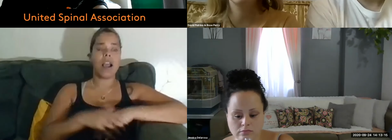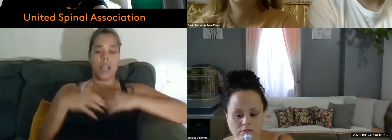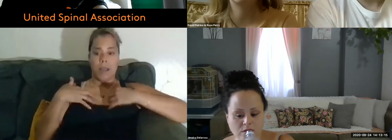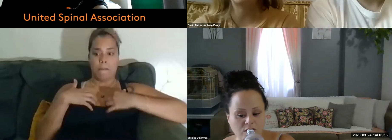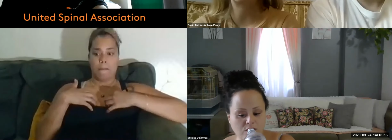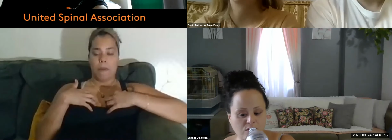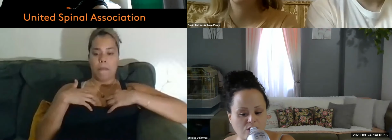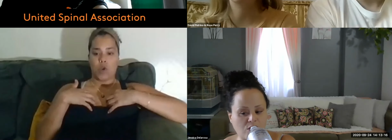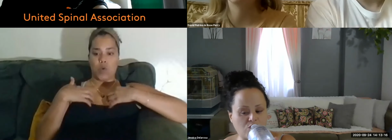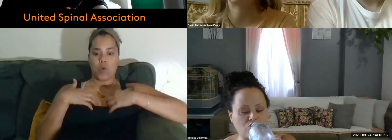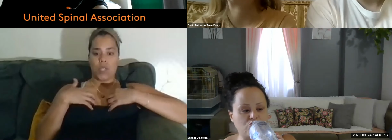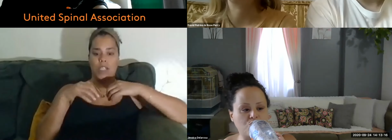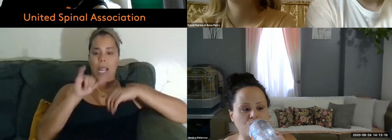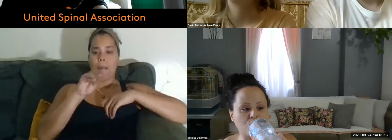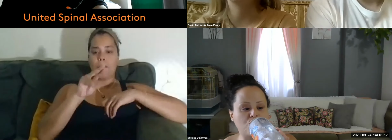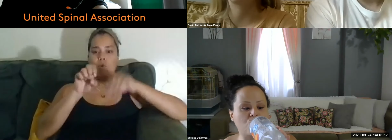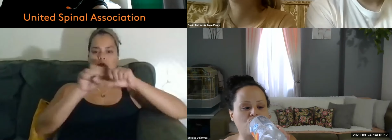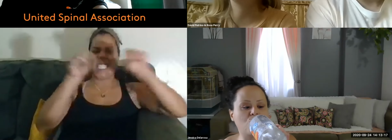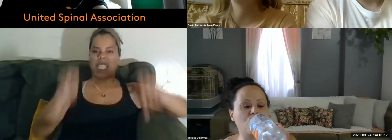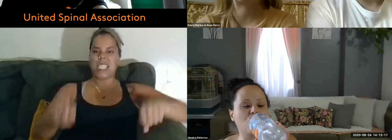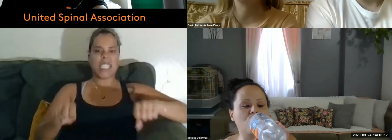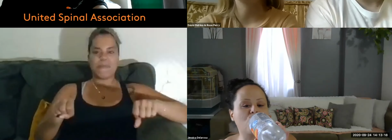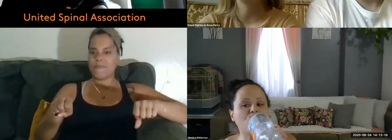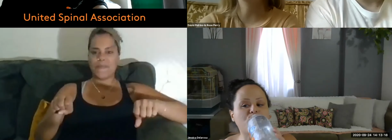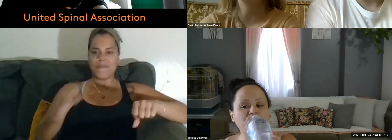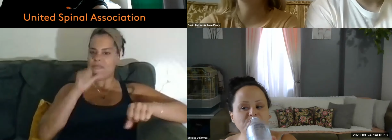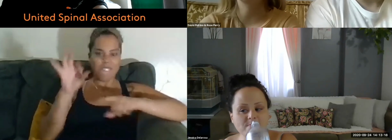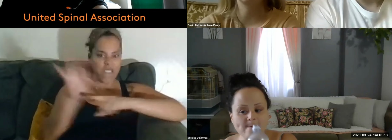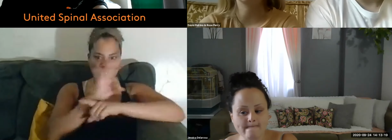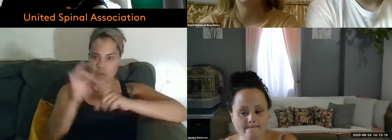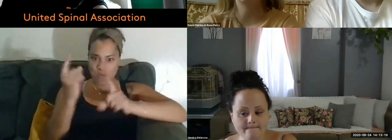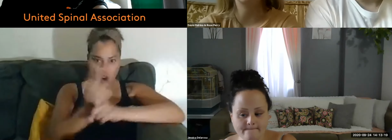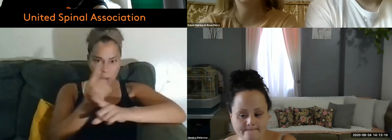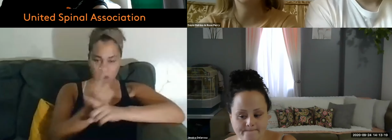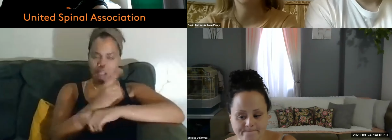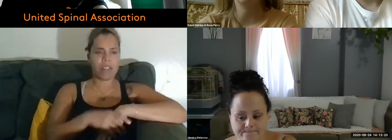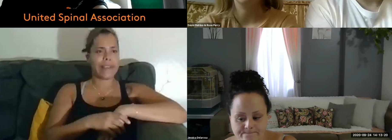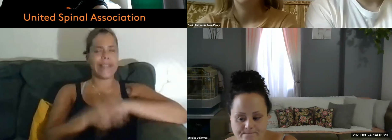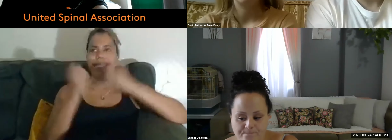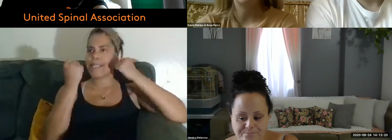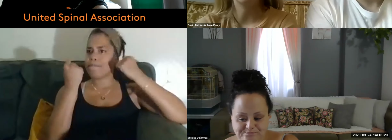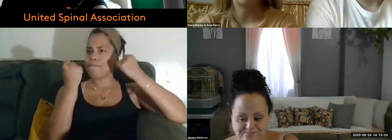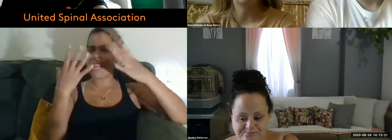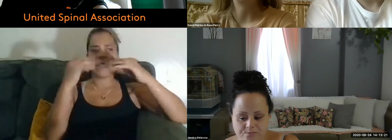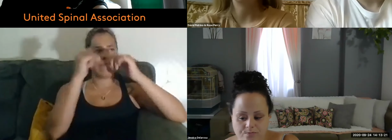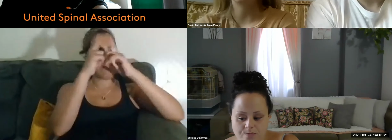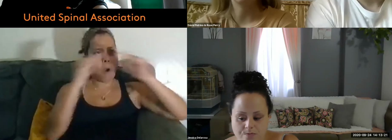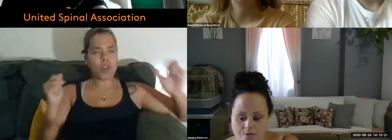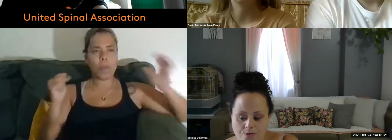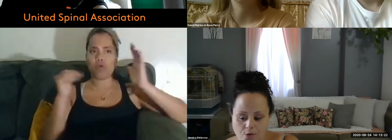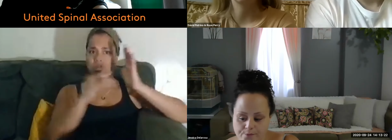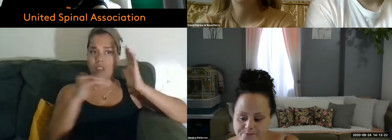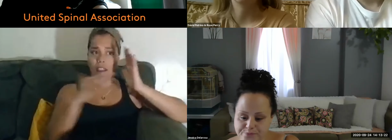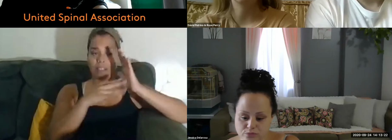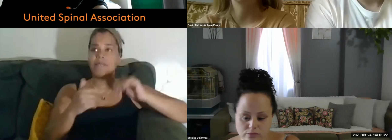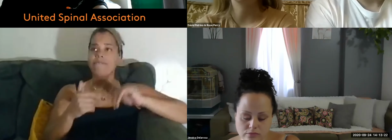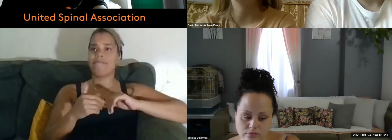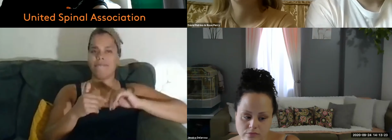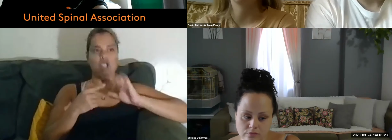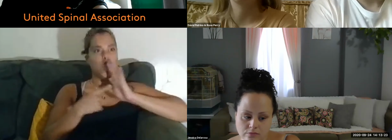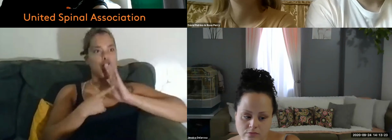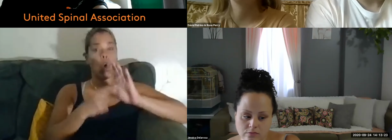So it's not great. There's also been multiple studies now that show that without strong social